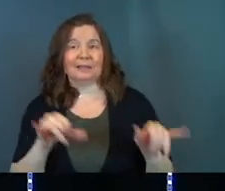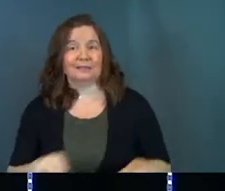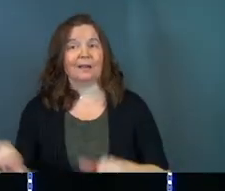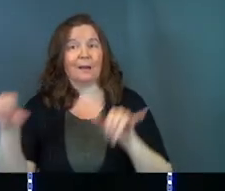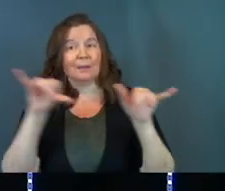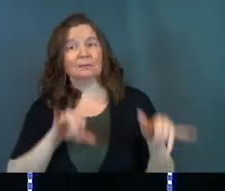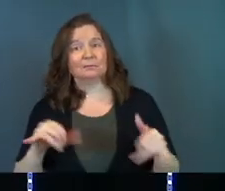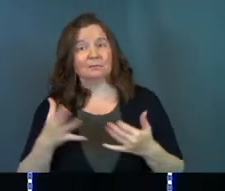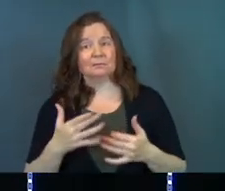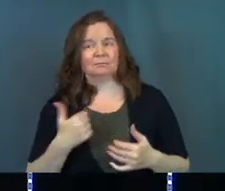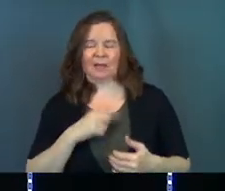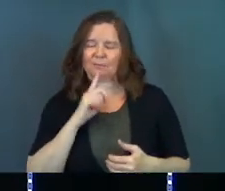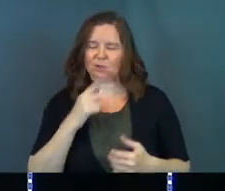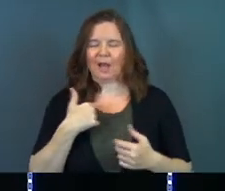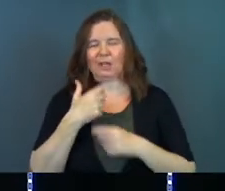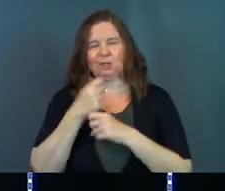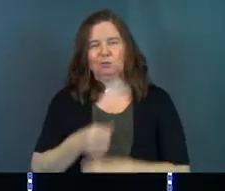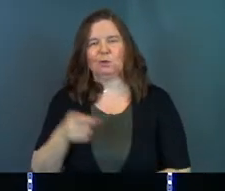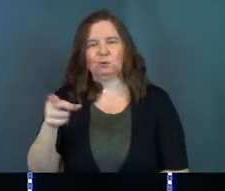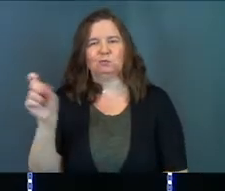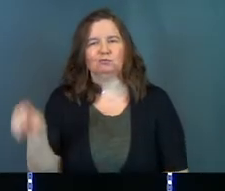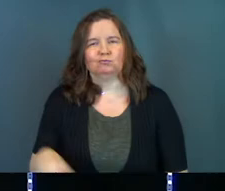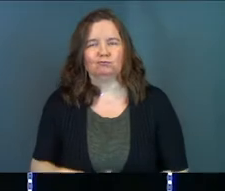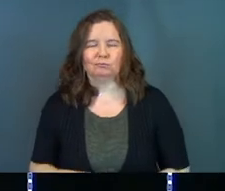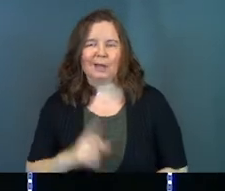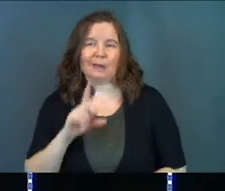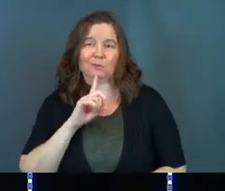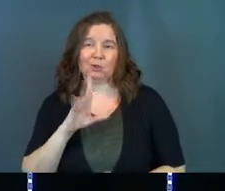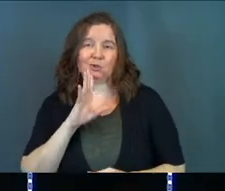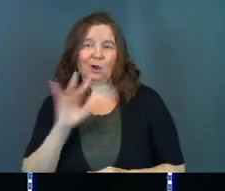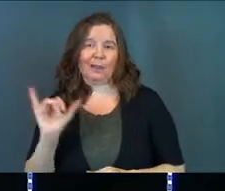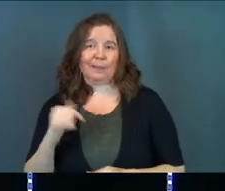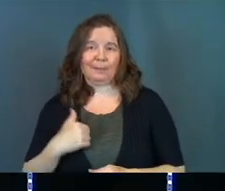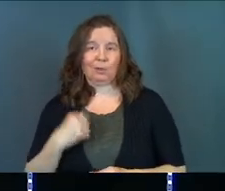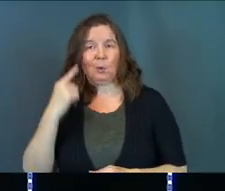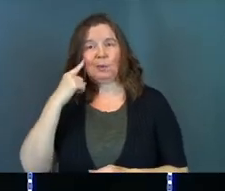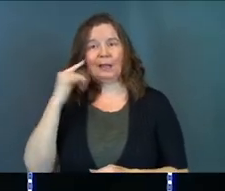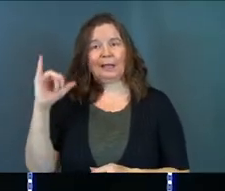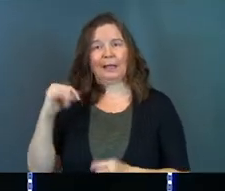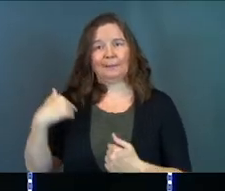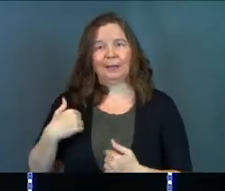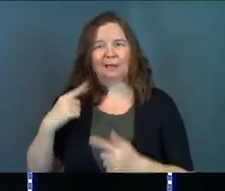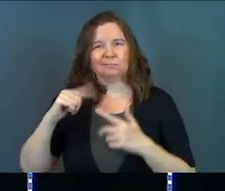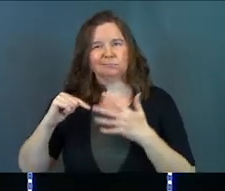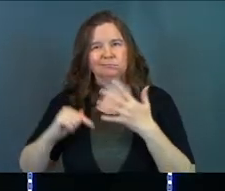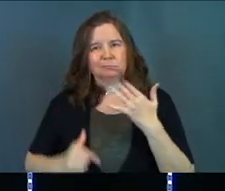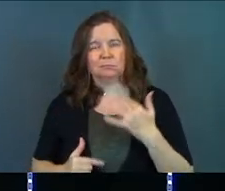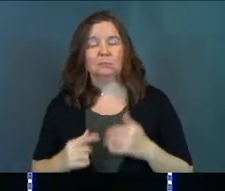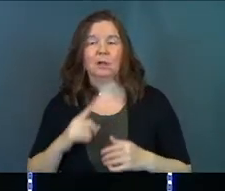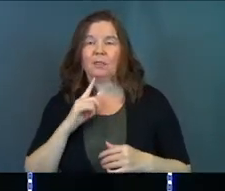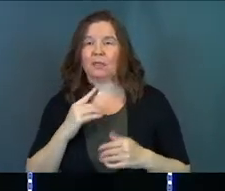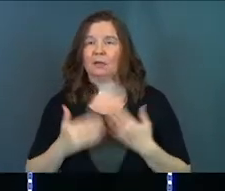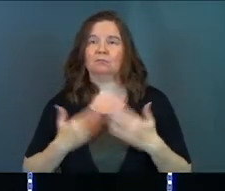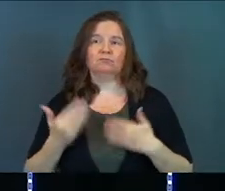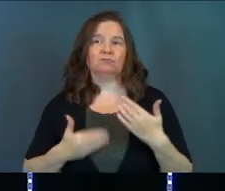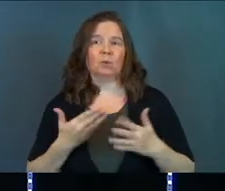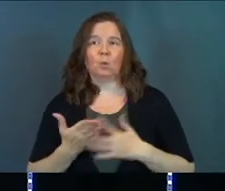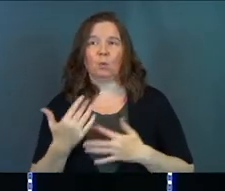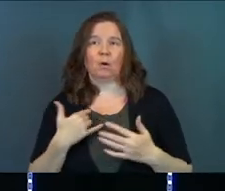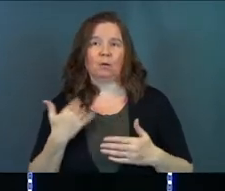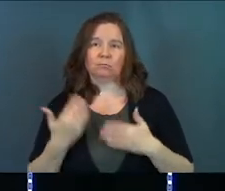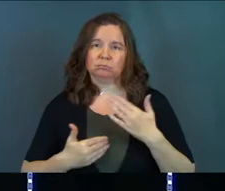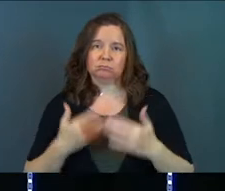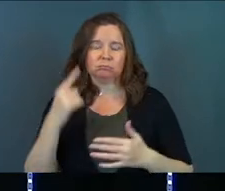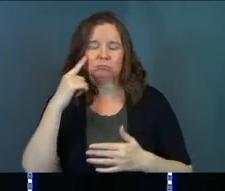in common. I bet I can trust you. I bet you talk like me. I bet you think like me. All of those things. Just they roll right through our